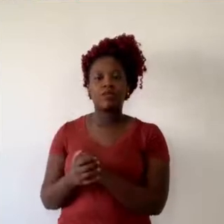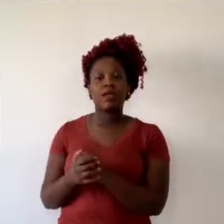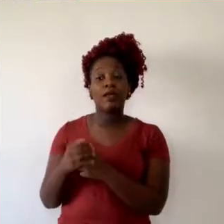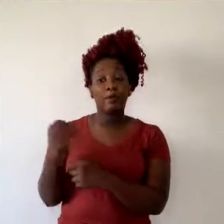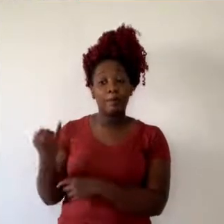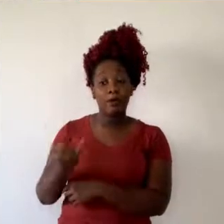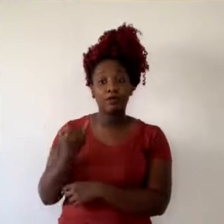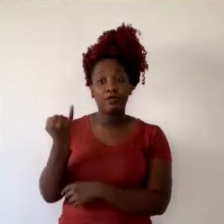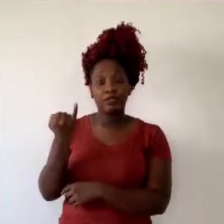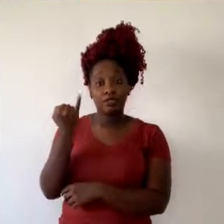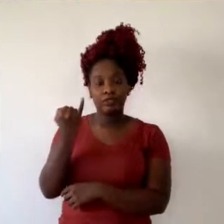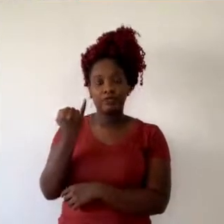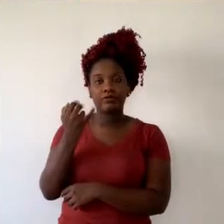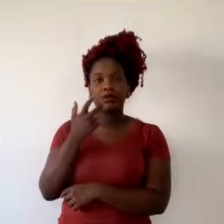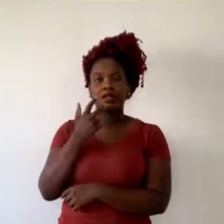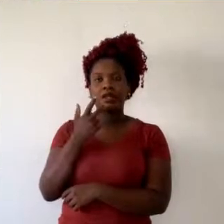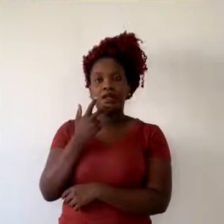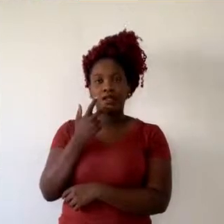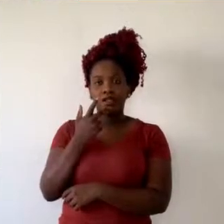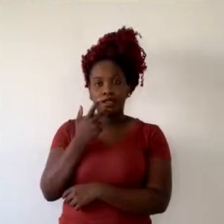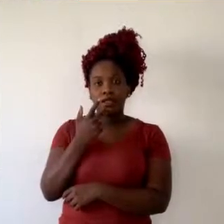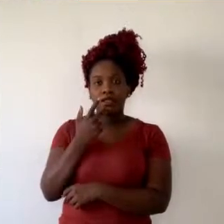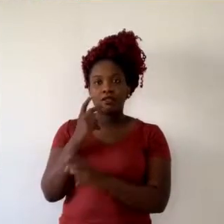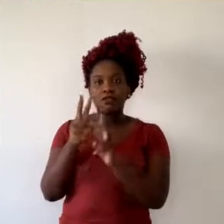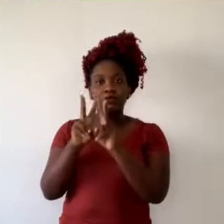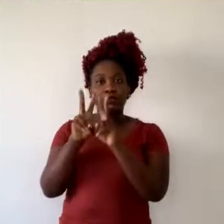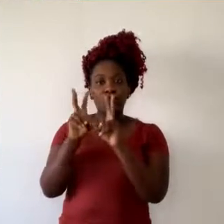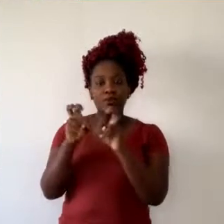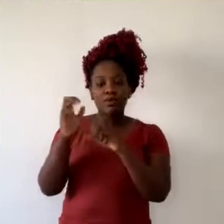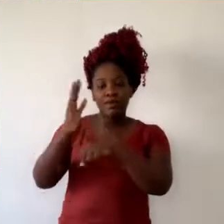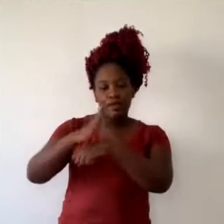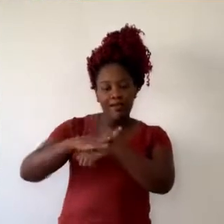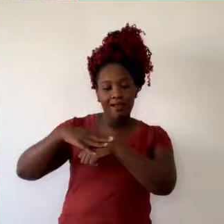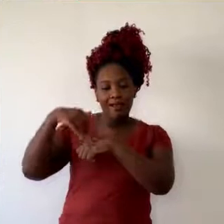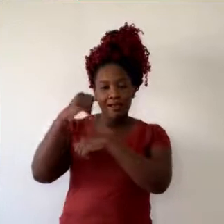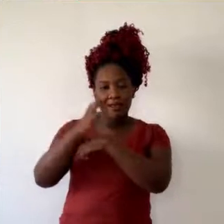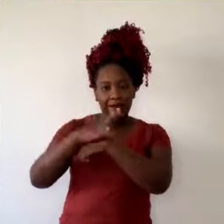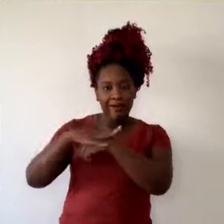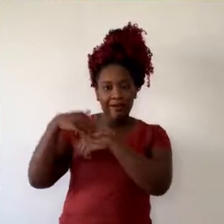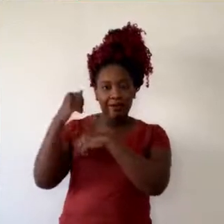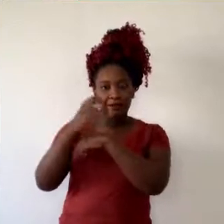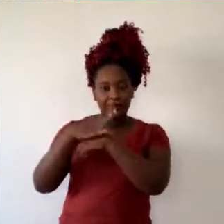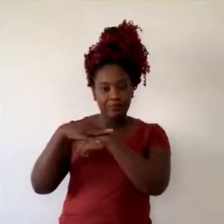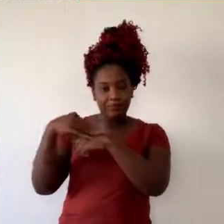that I think it's important to address here, which is affection,